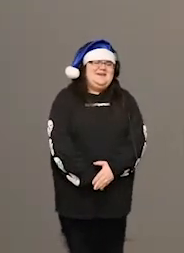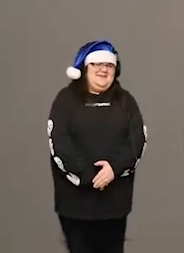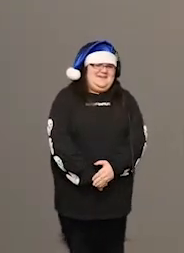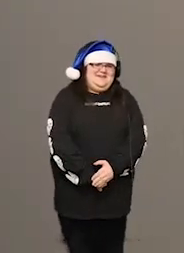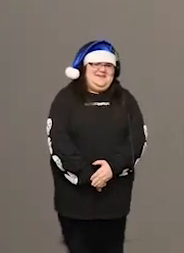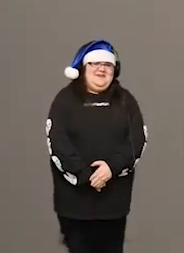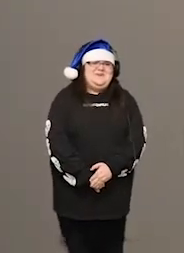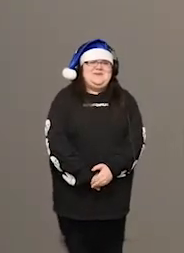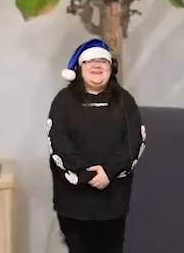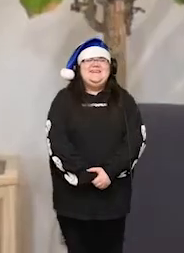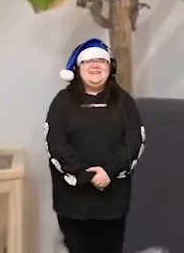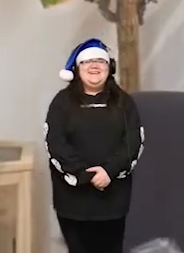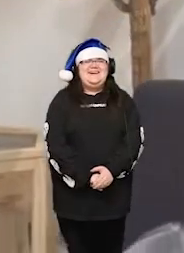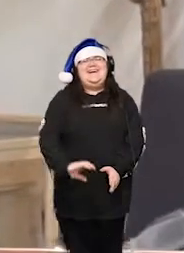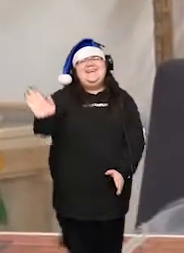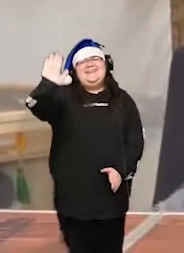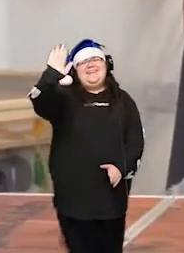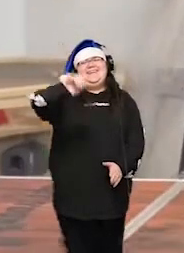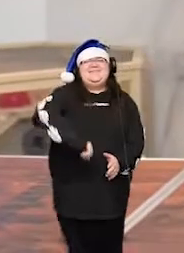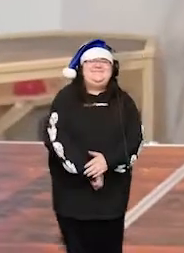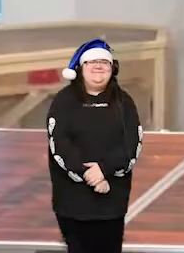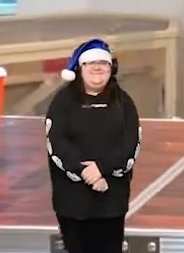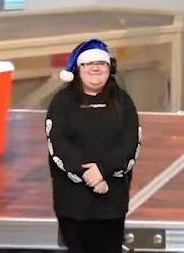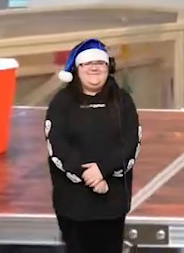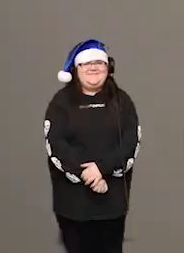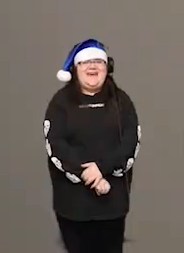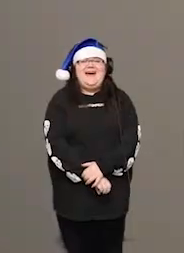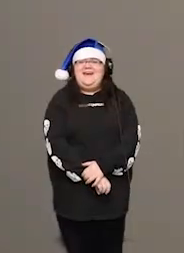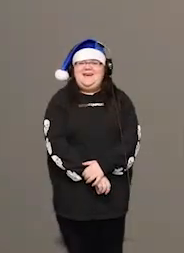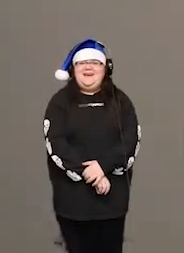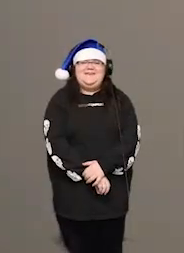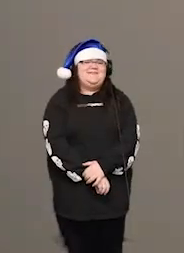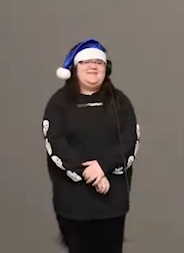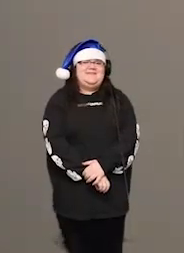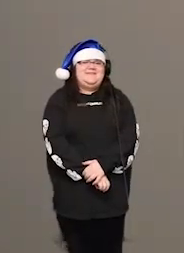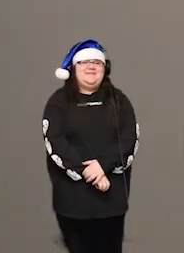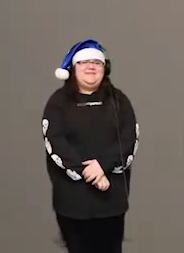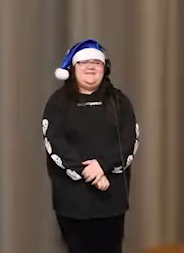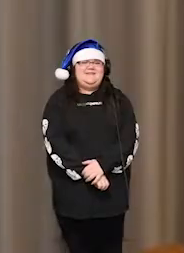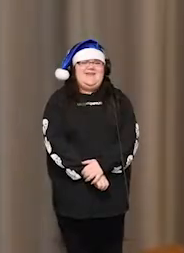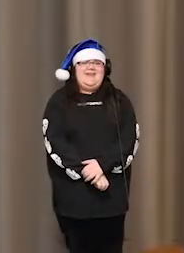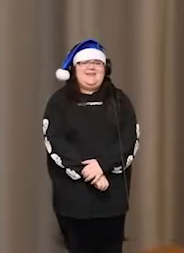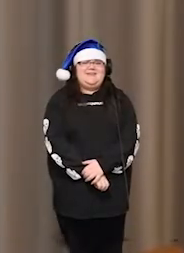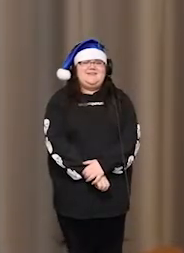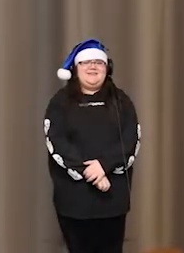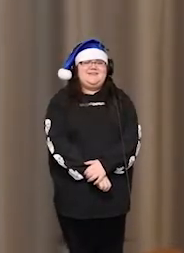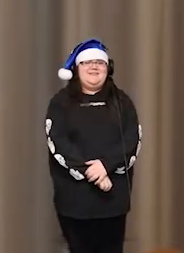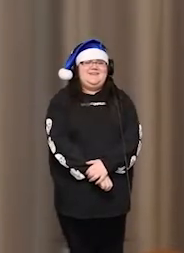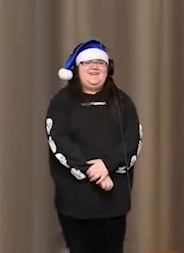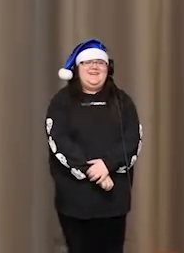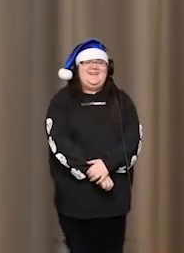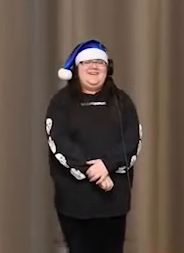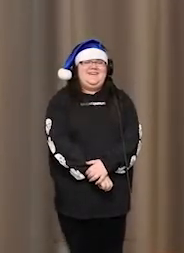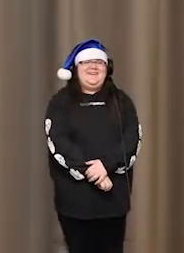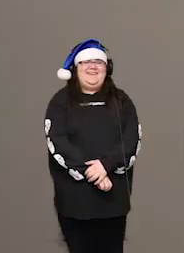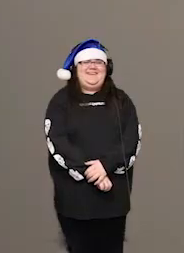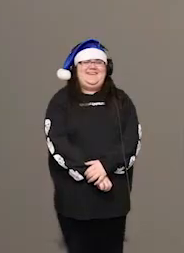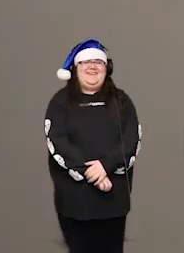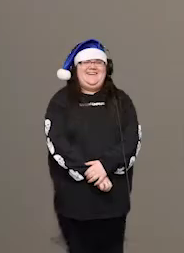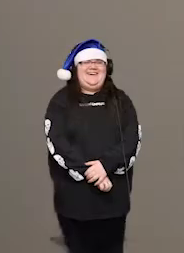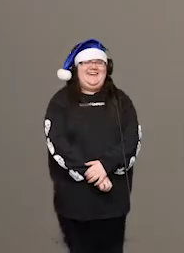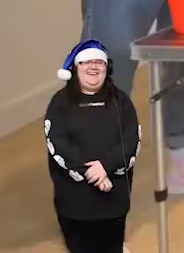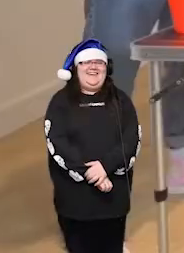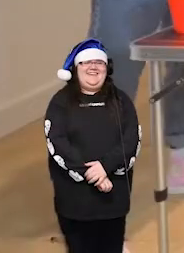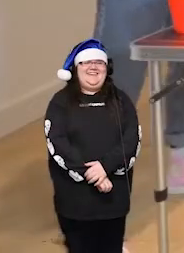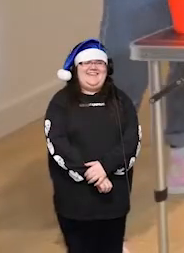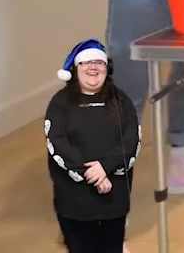joined with Cam. Oh boy. Who's going to be doing adjudicating. Also joined with the lovely Lauren Alexis. Yes. Yeah, I'm here. Why have you